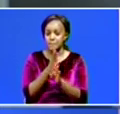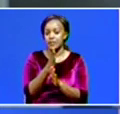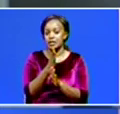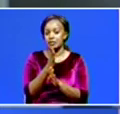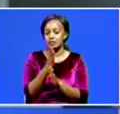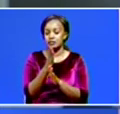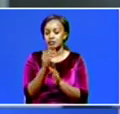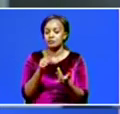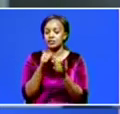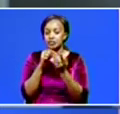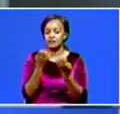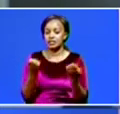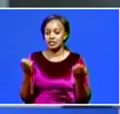practices.